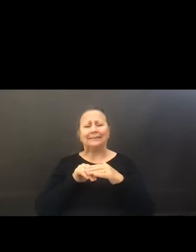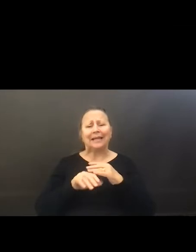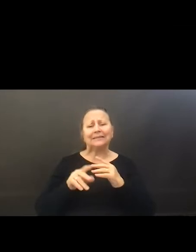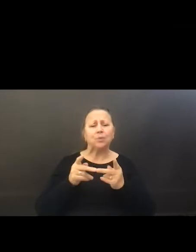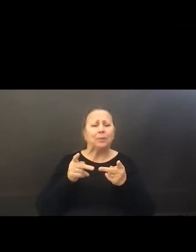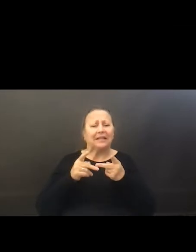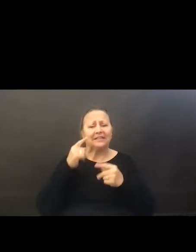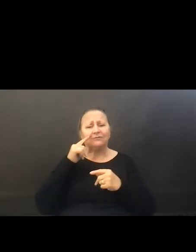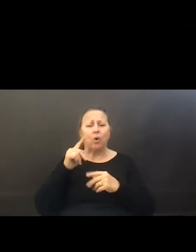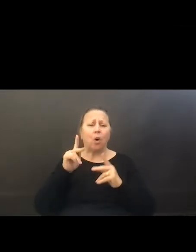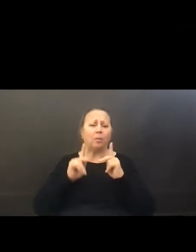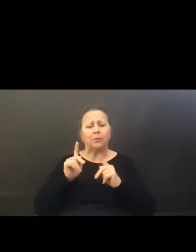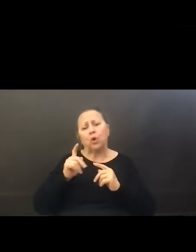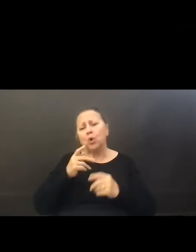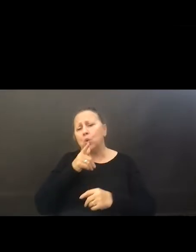for individuals in need,